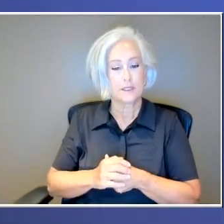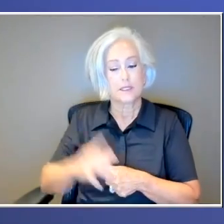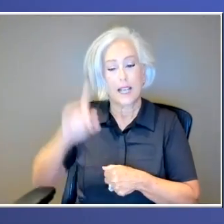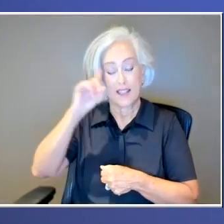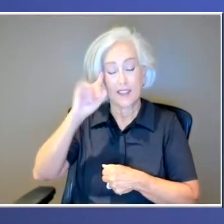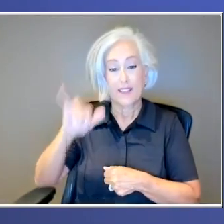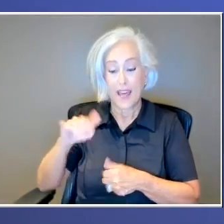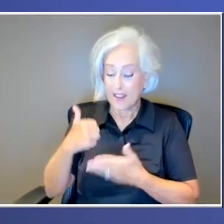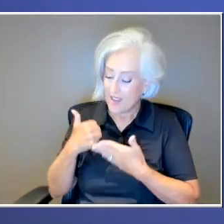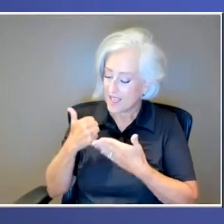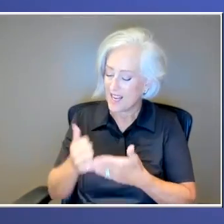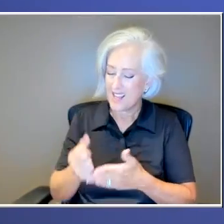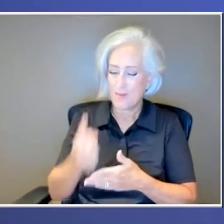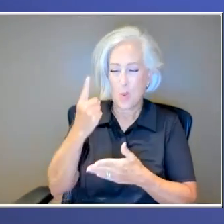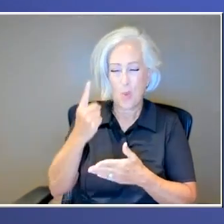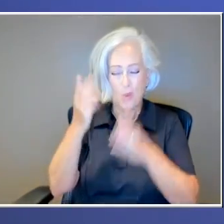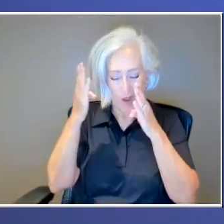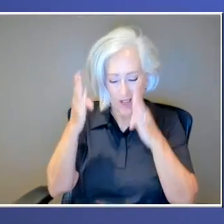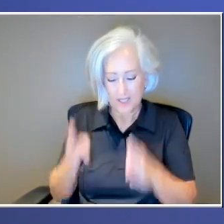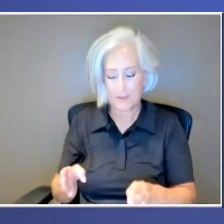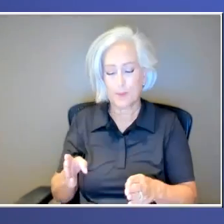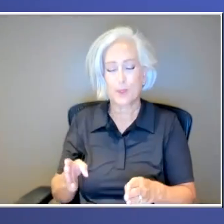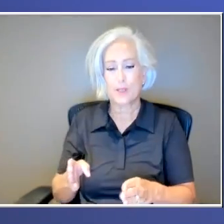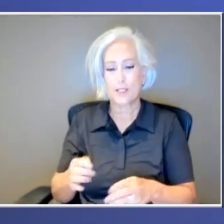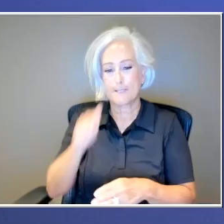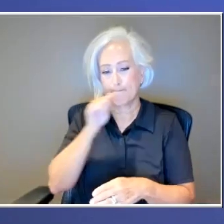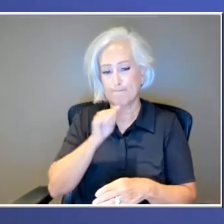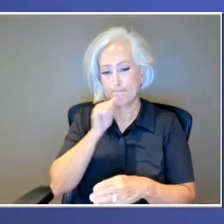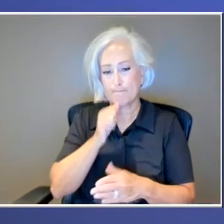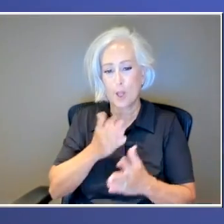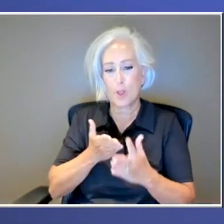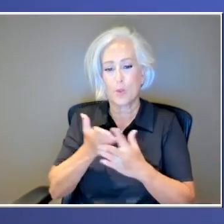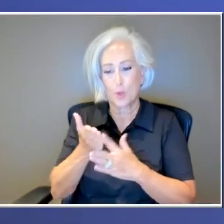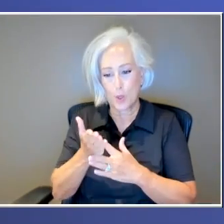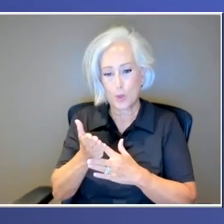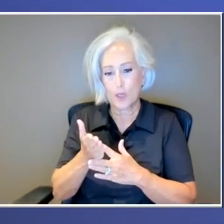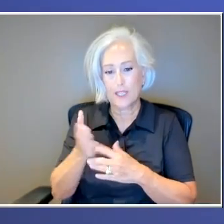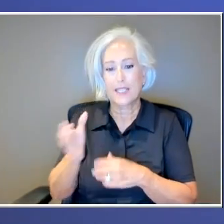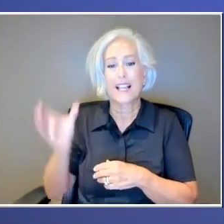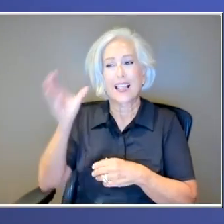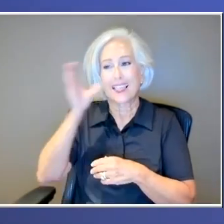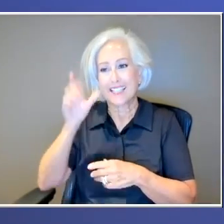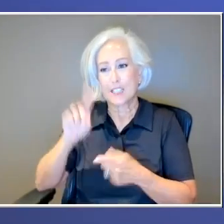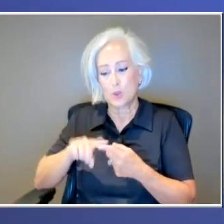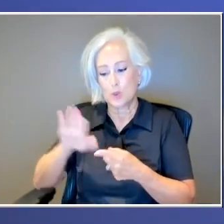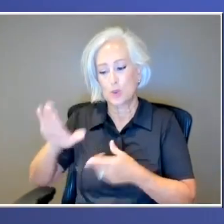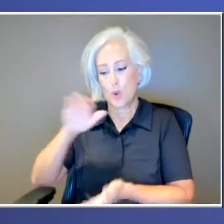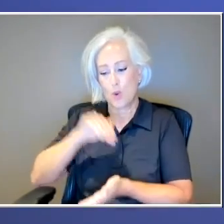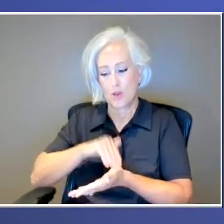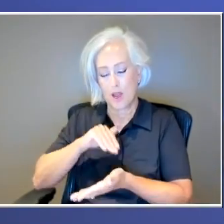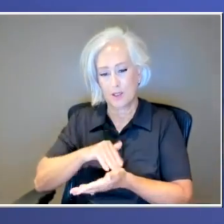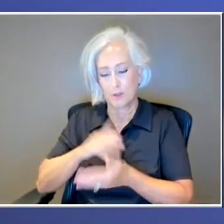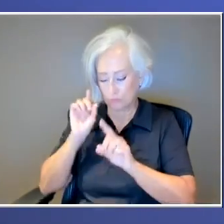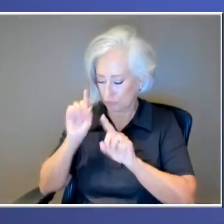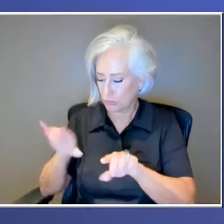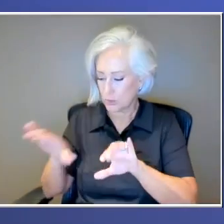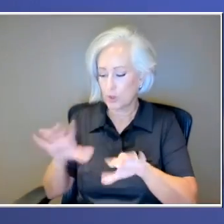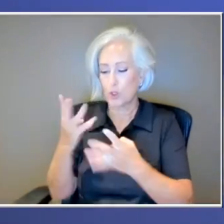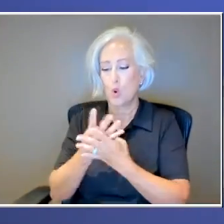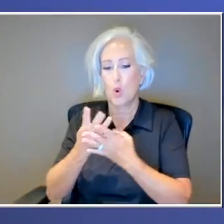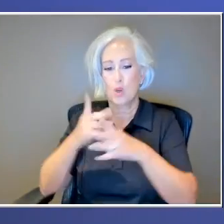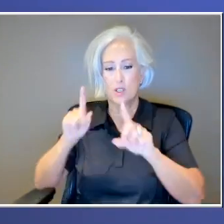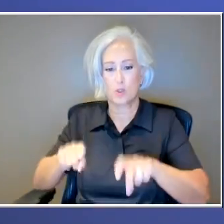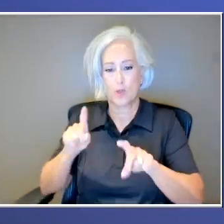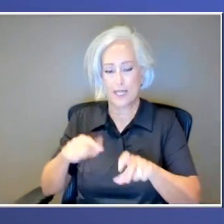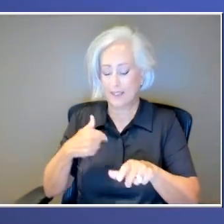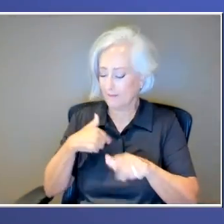one person, you know, listen to their doctors and get their screenings done, I've helped one person, well,